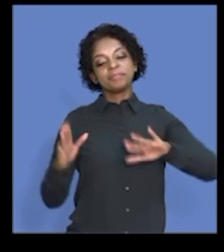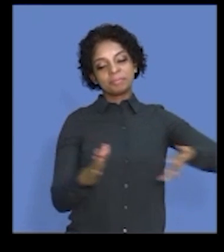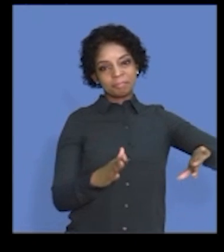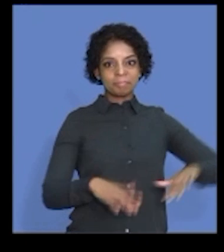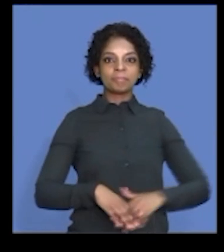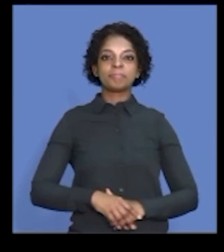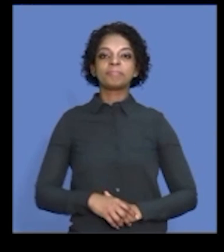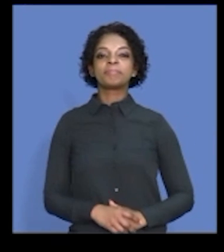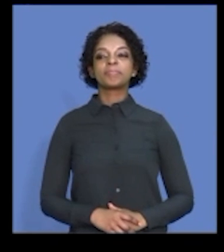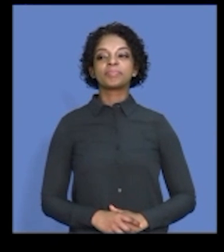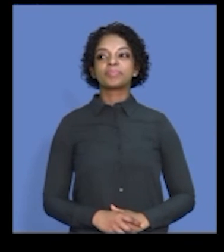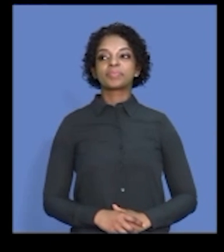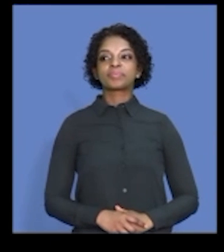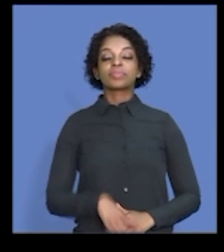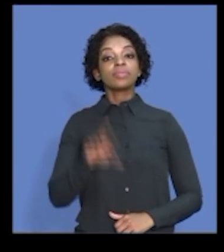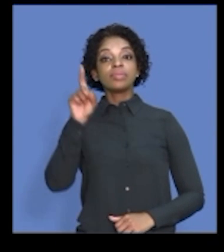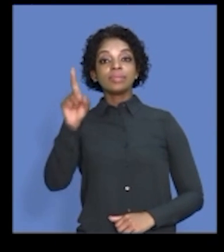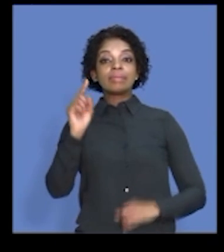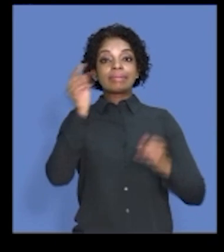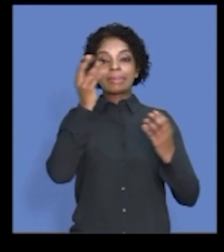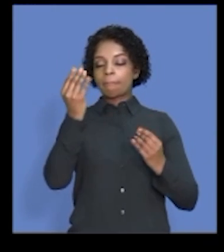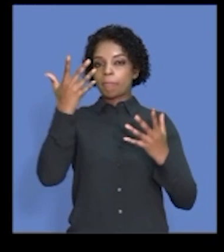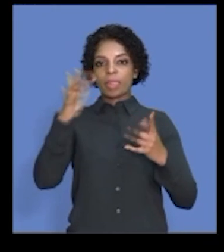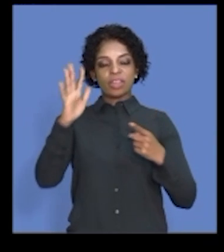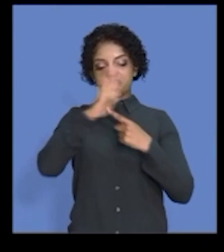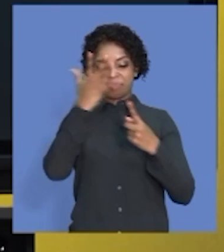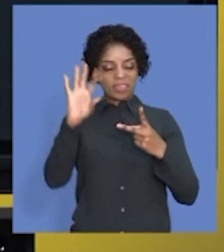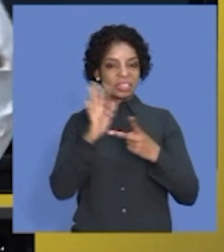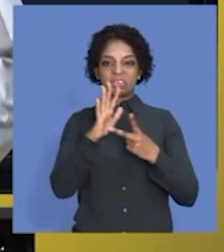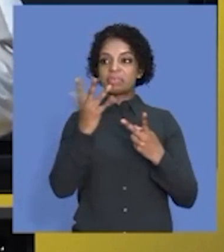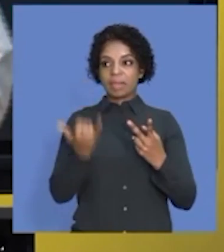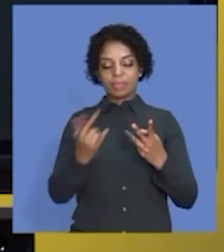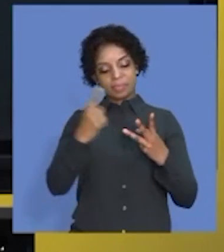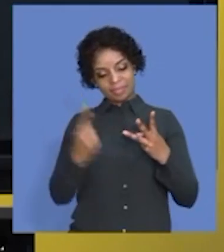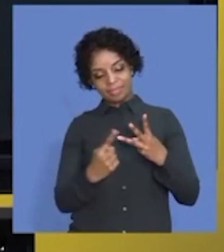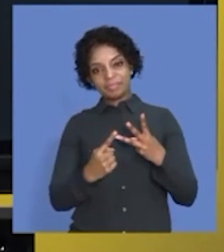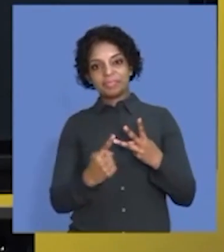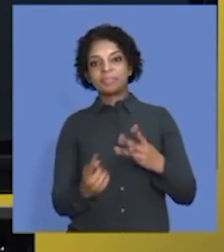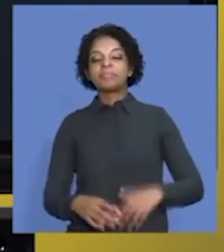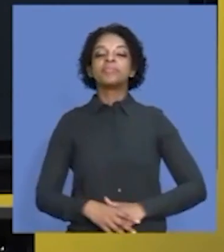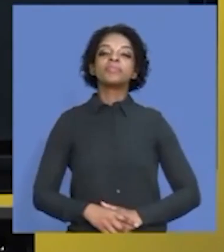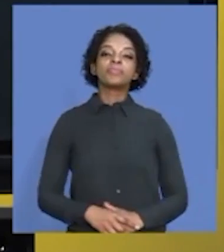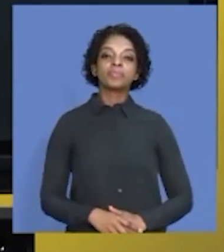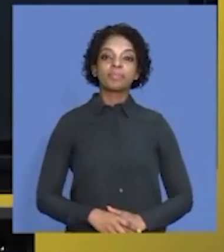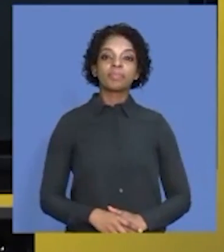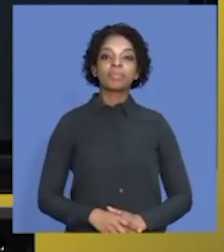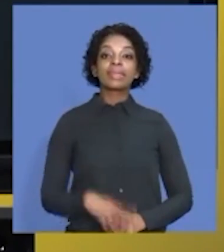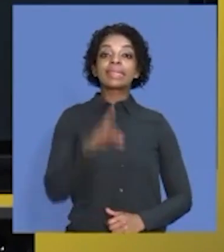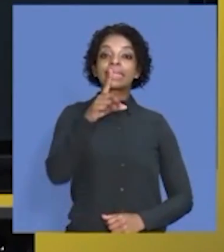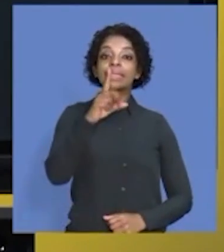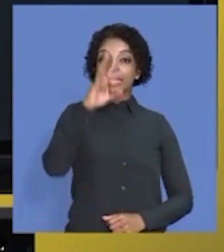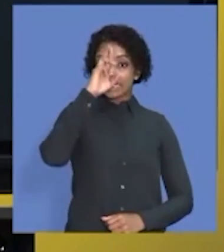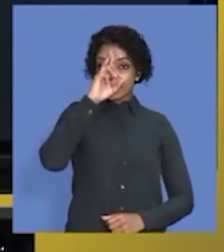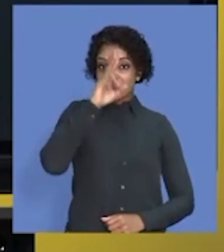So these are done and dusted. We now come to loans. Remember, when it comes to loans,